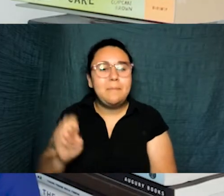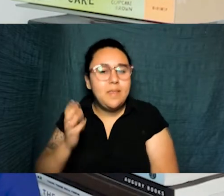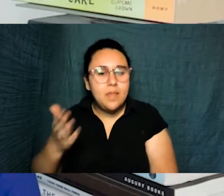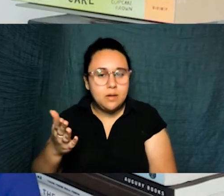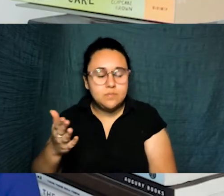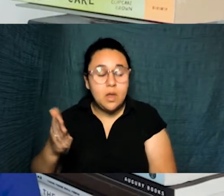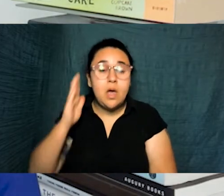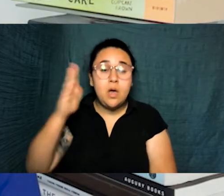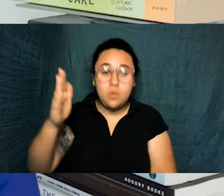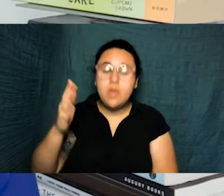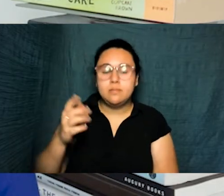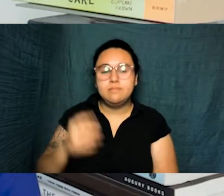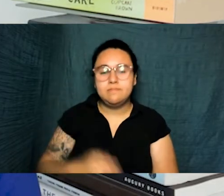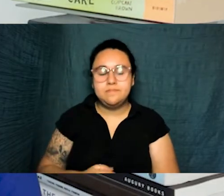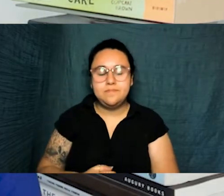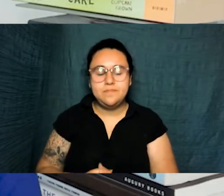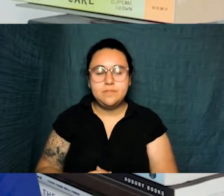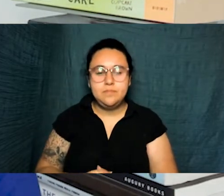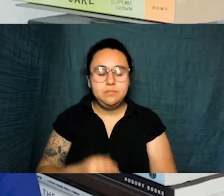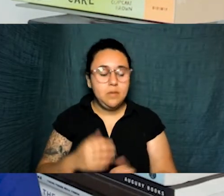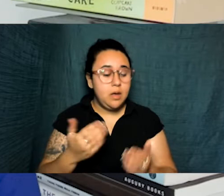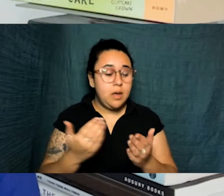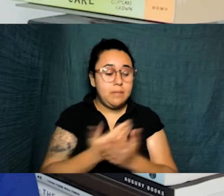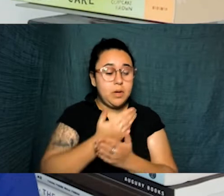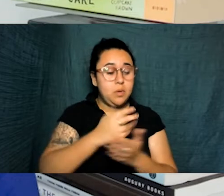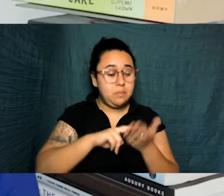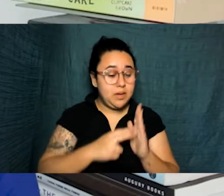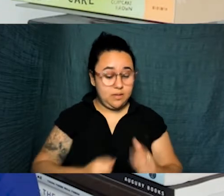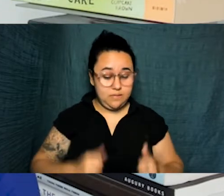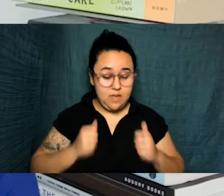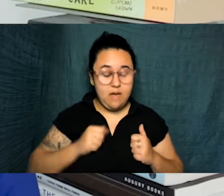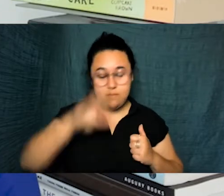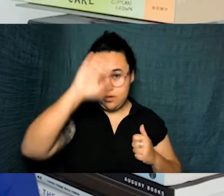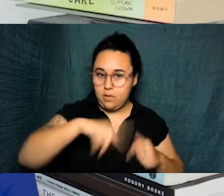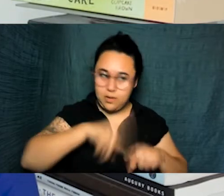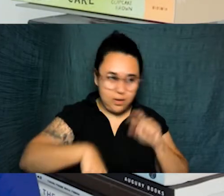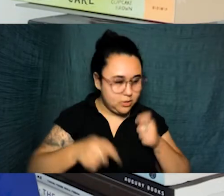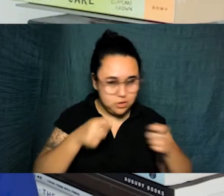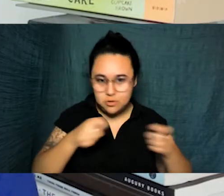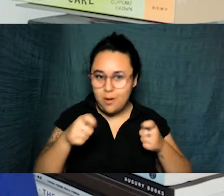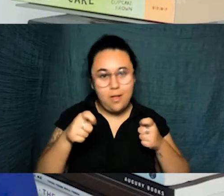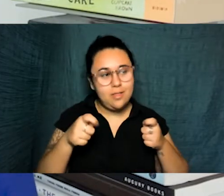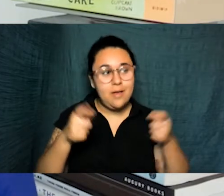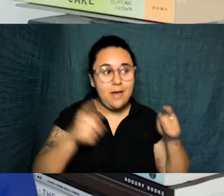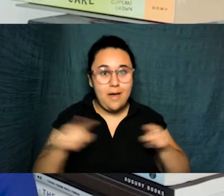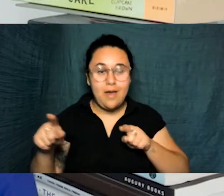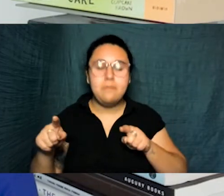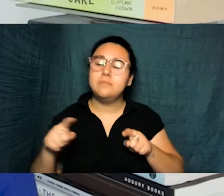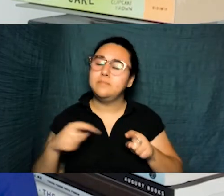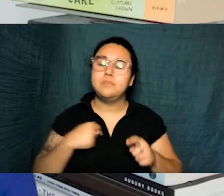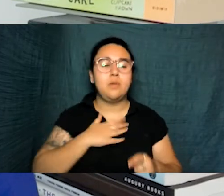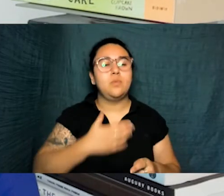is simple. Even though life is a series of uncontrollable events, I am willing to fully